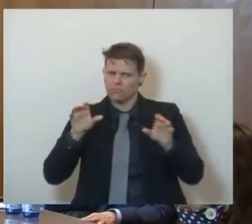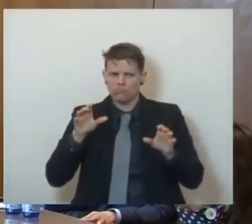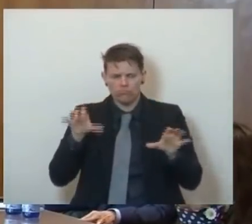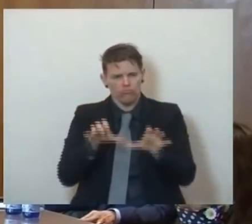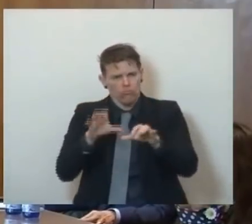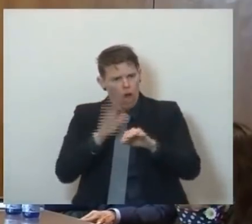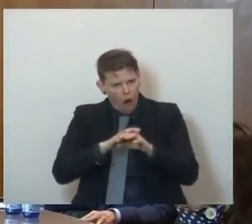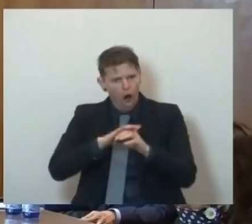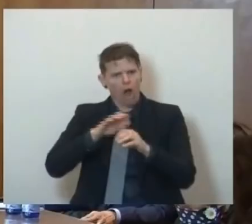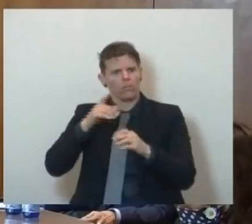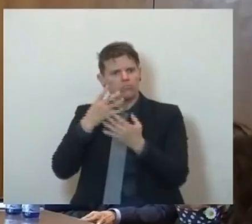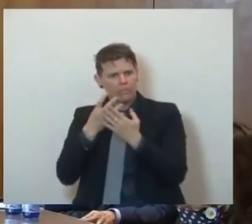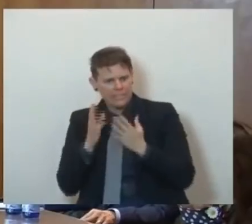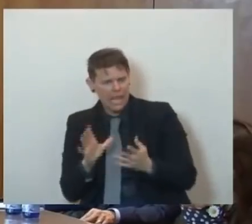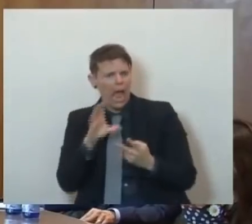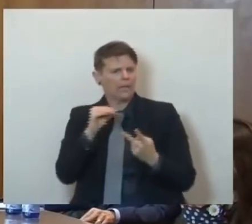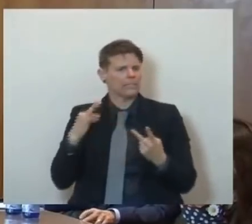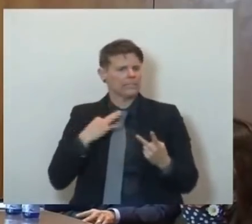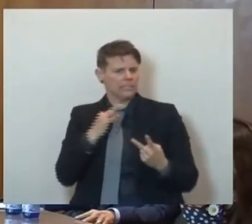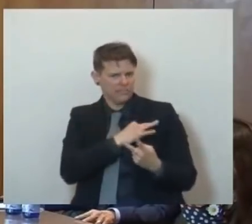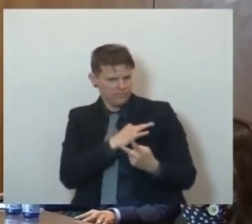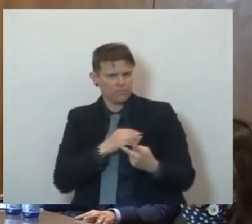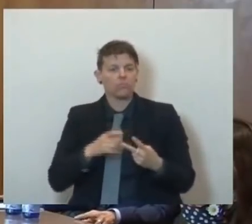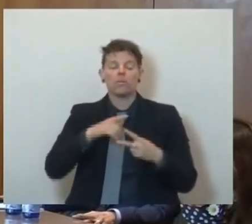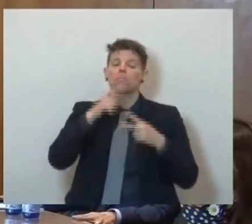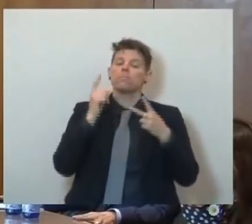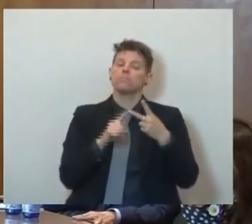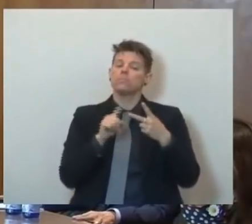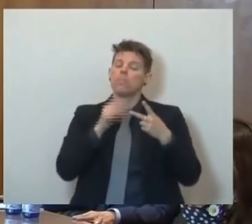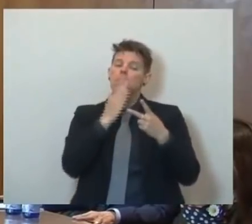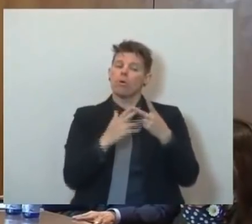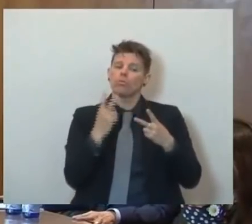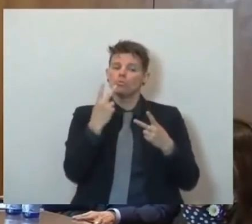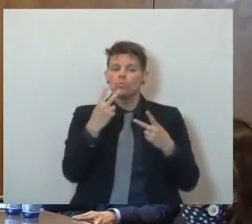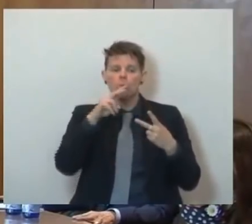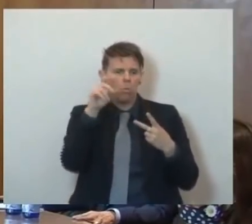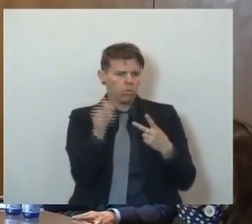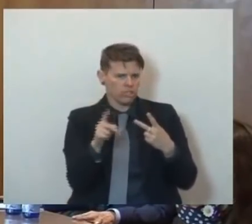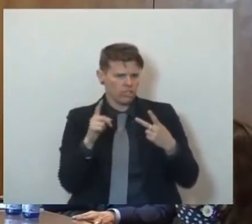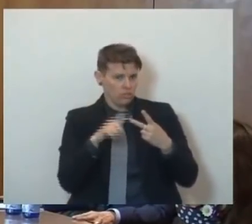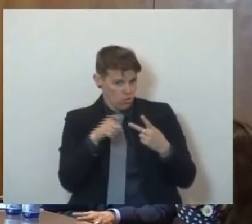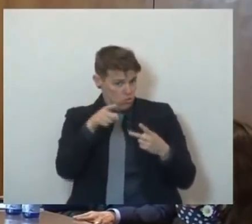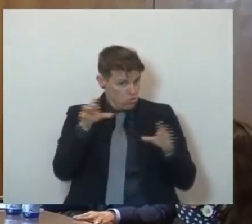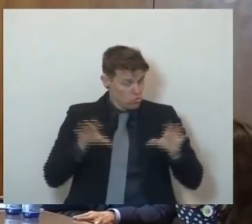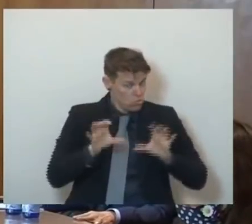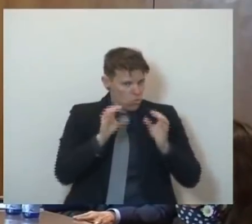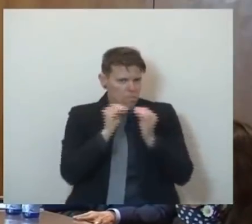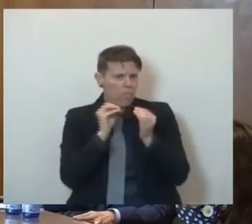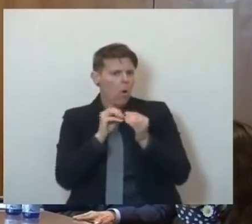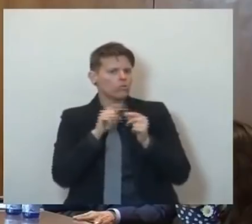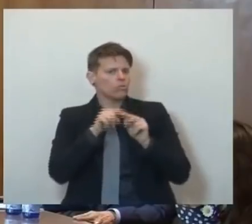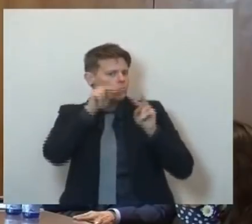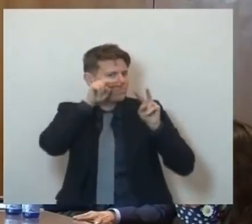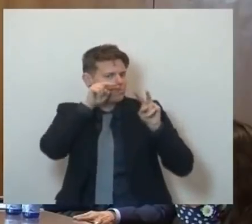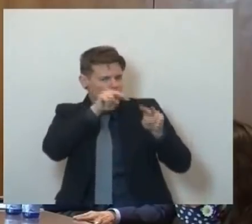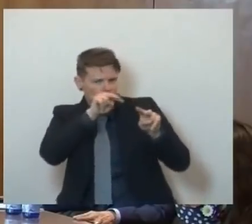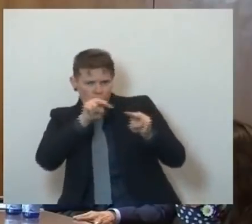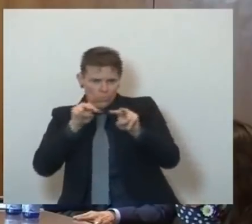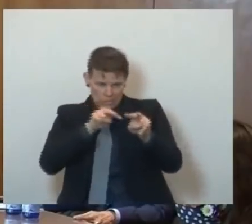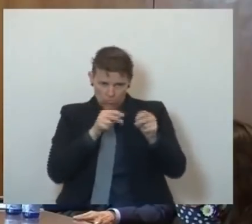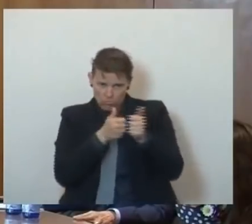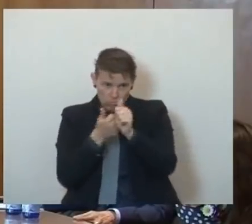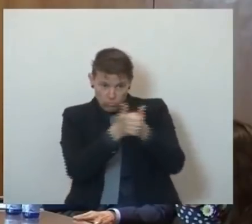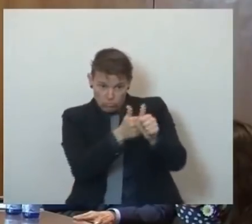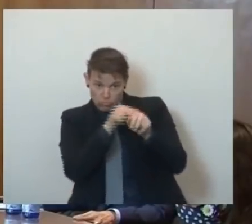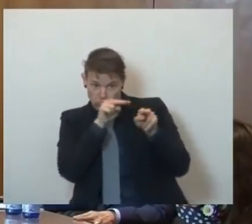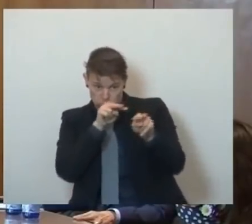prisons? And part 2, as you are ramping up sentinel and surveillance testing around the state, do you intend to include the prisons